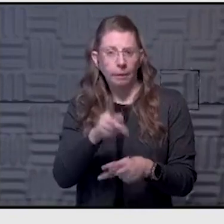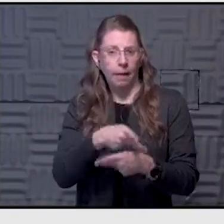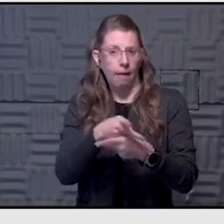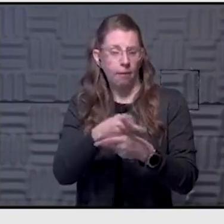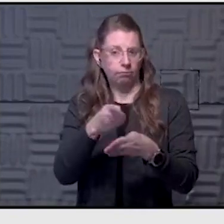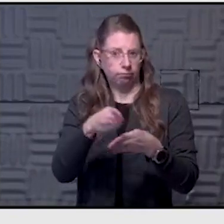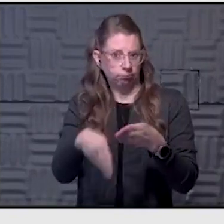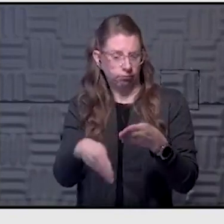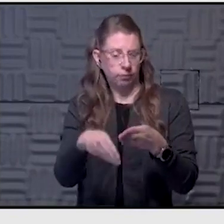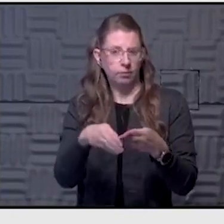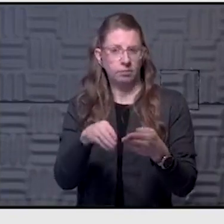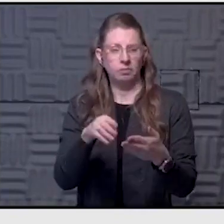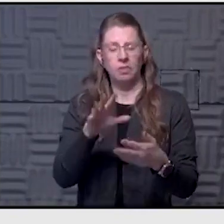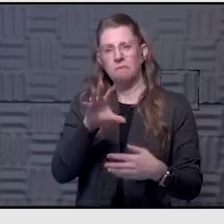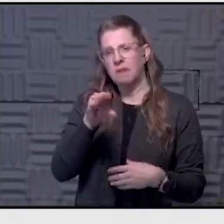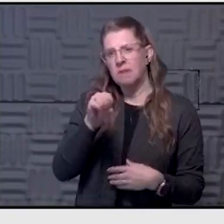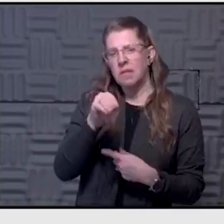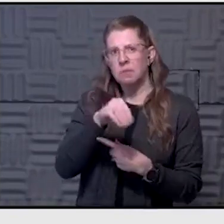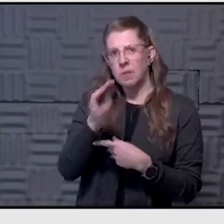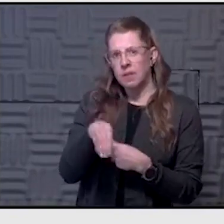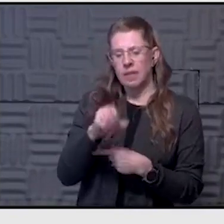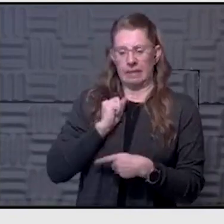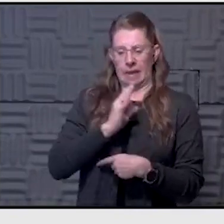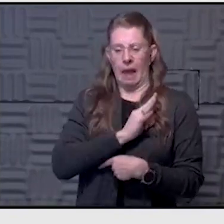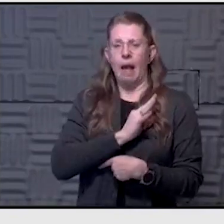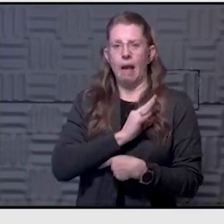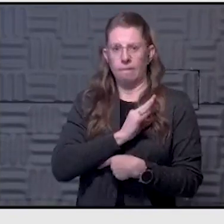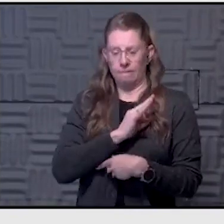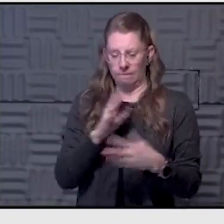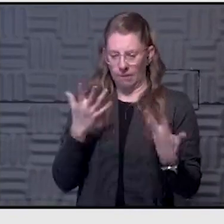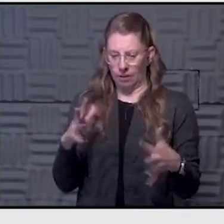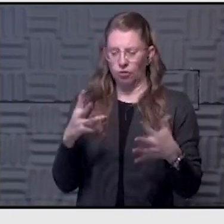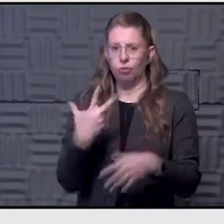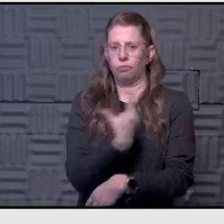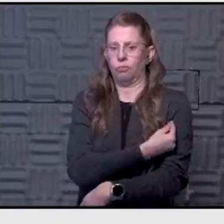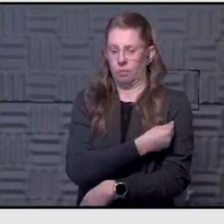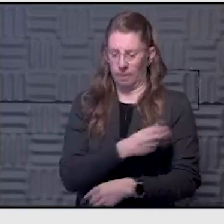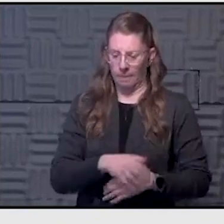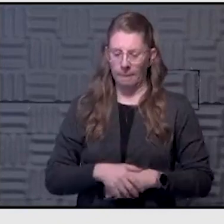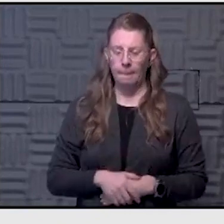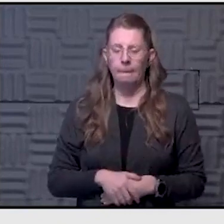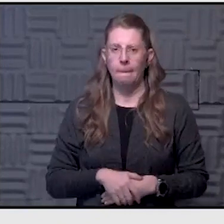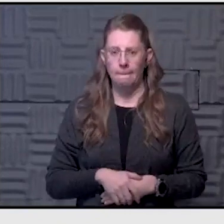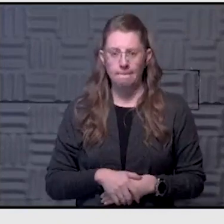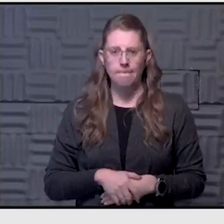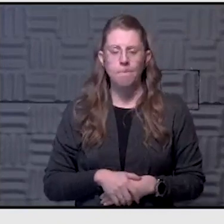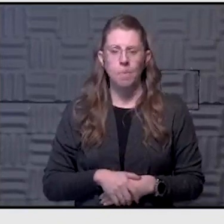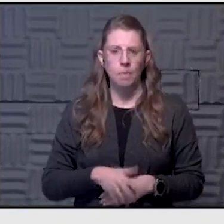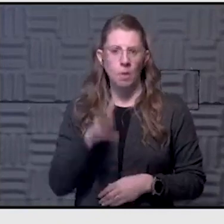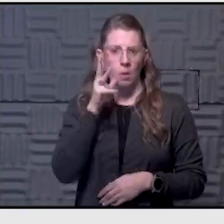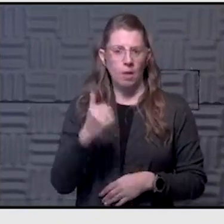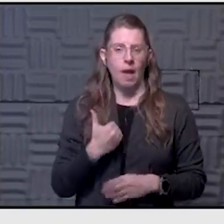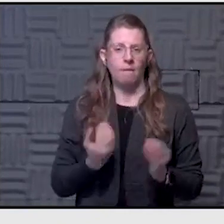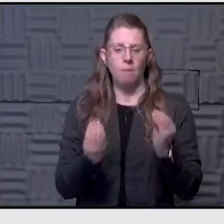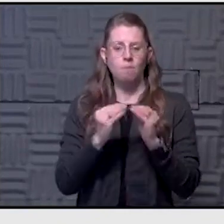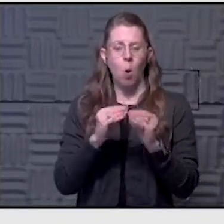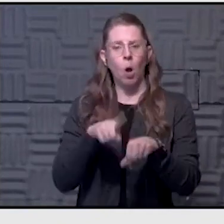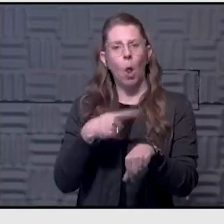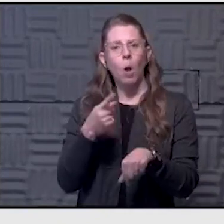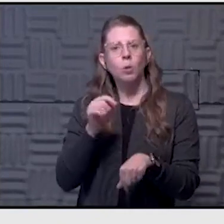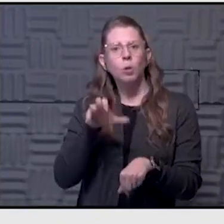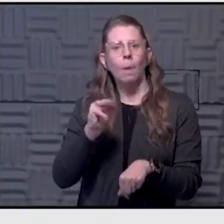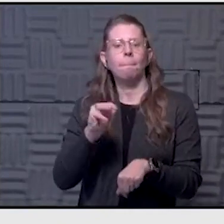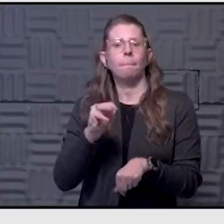completed. About 50% of the staff are completed. We will have more long-term care